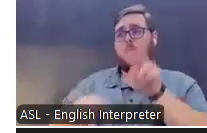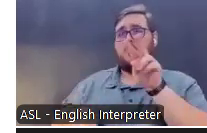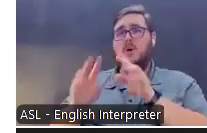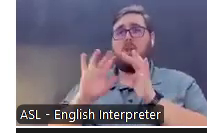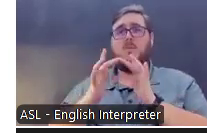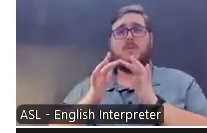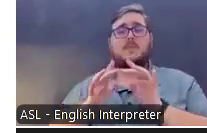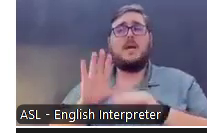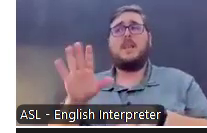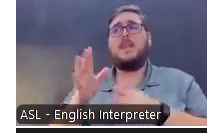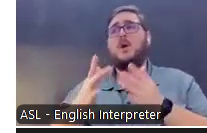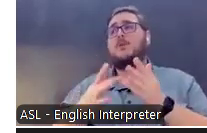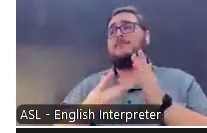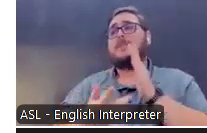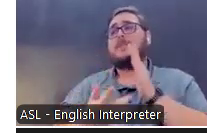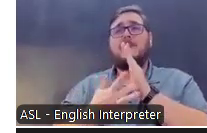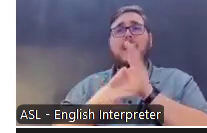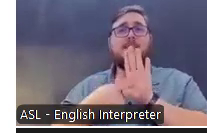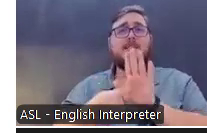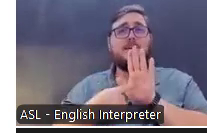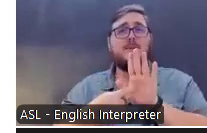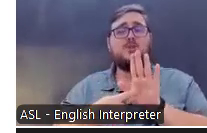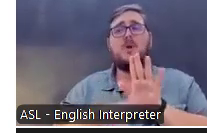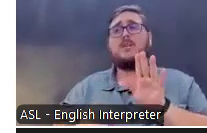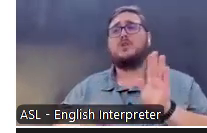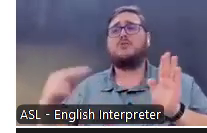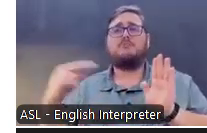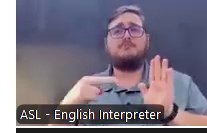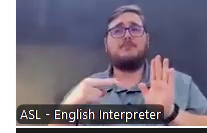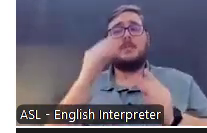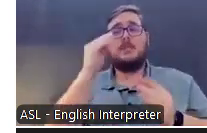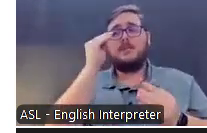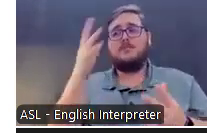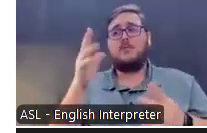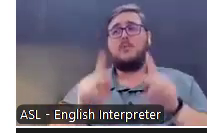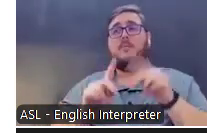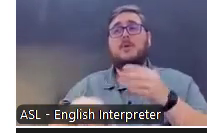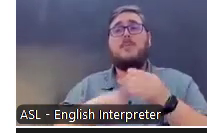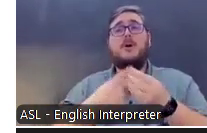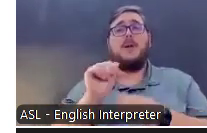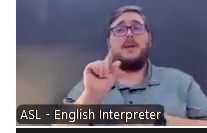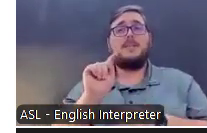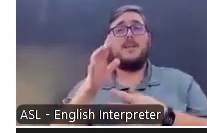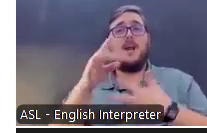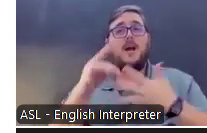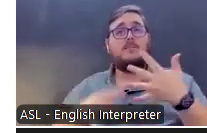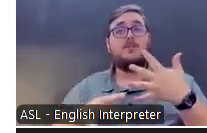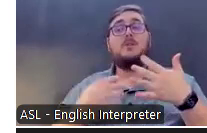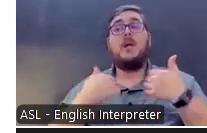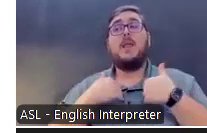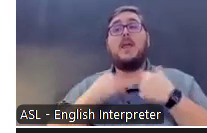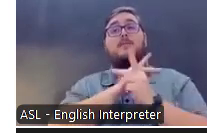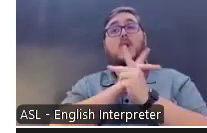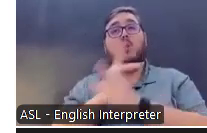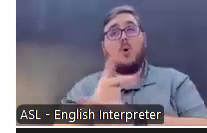device demonstrations to help inform individuals about AT options. There's a device loan program, an equipment